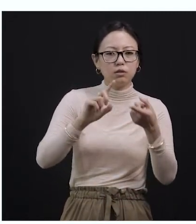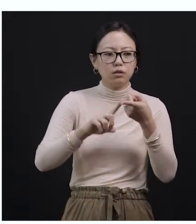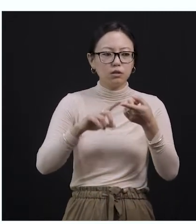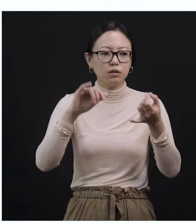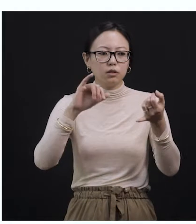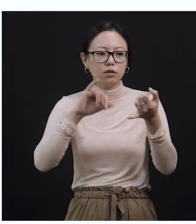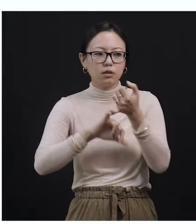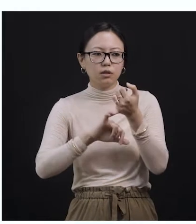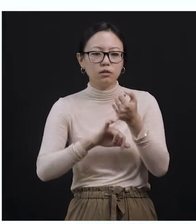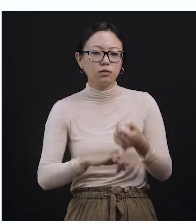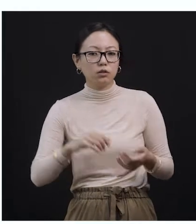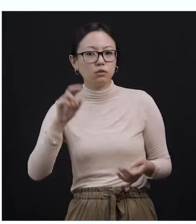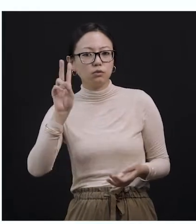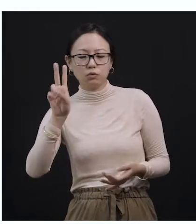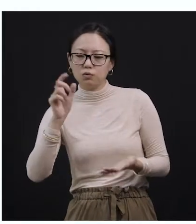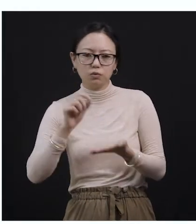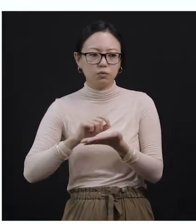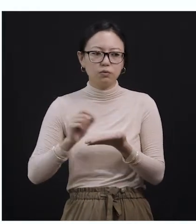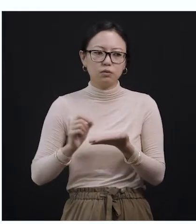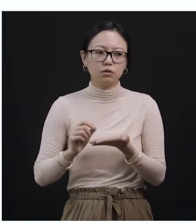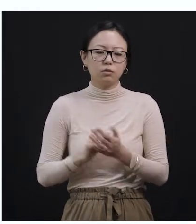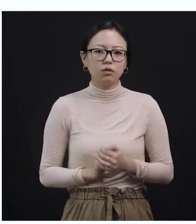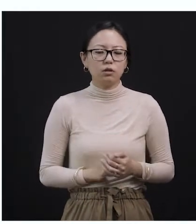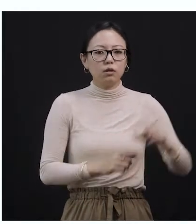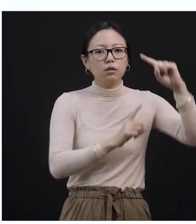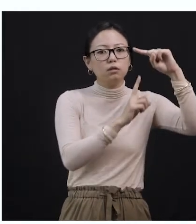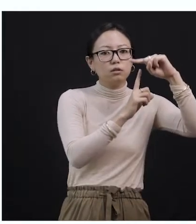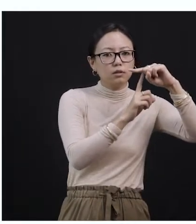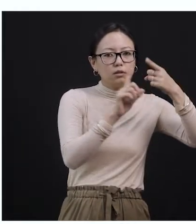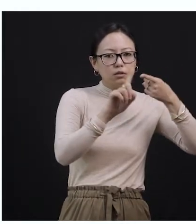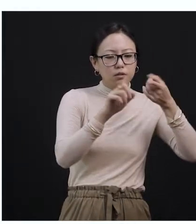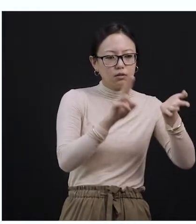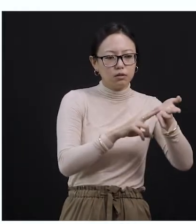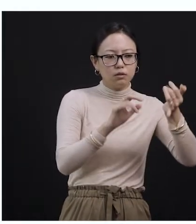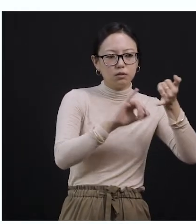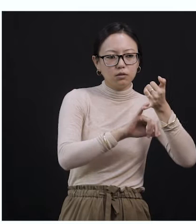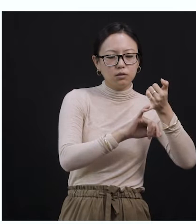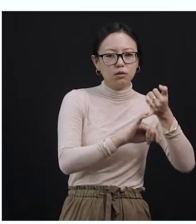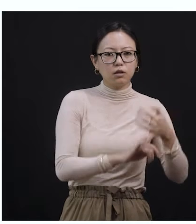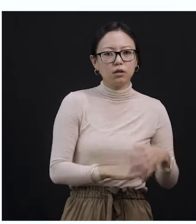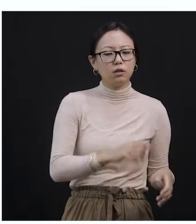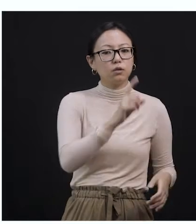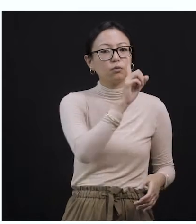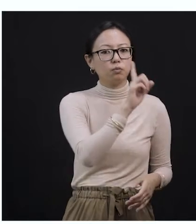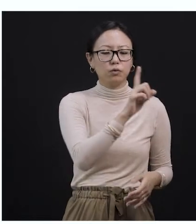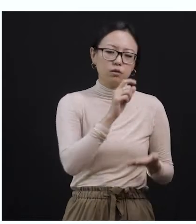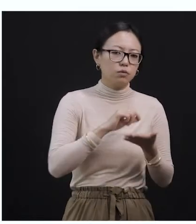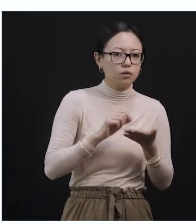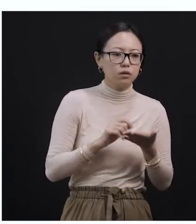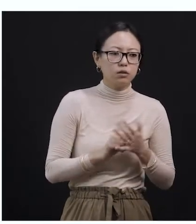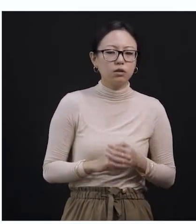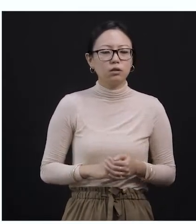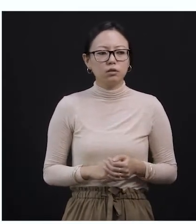2 because there are 2 red strips. All right. And in tens place, we will put